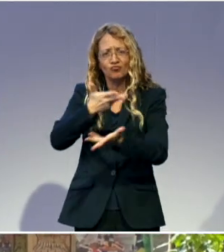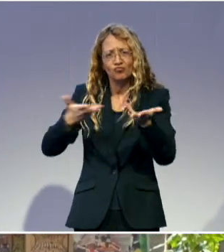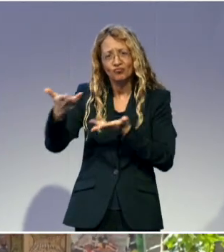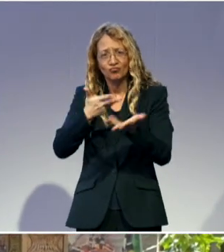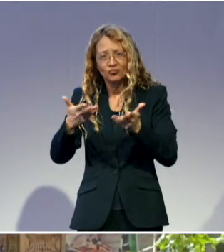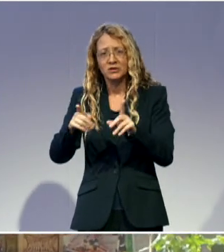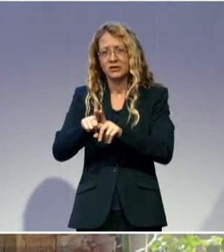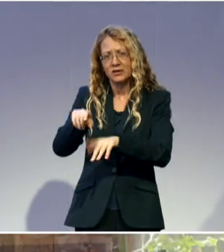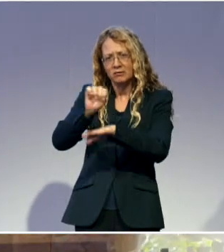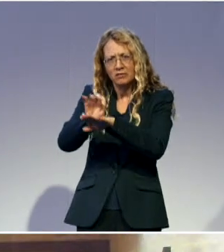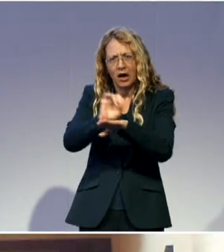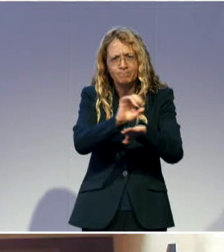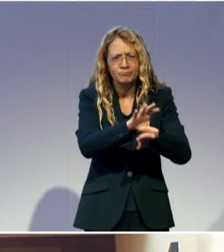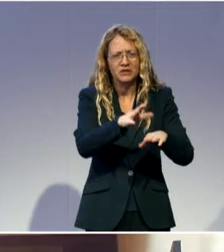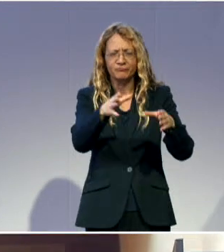home.